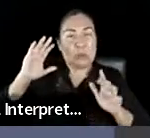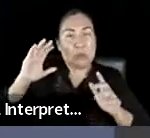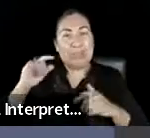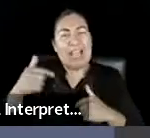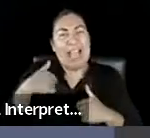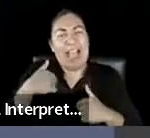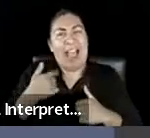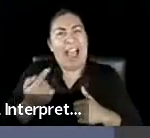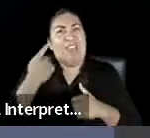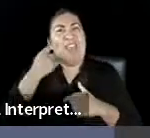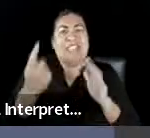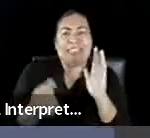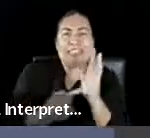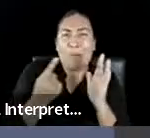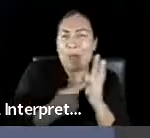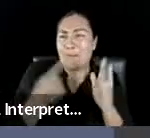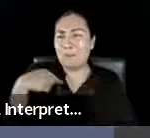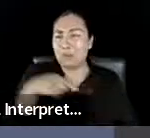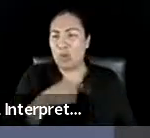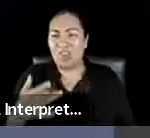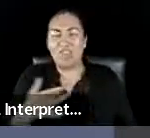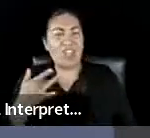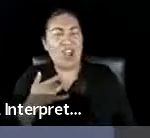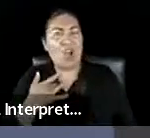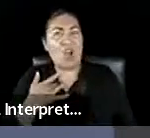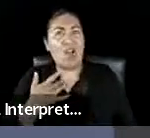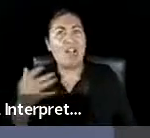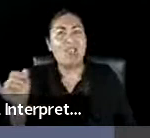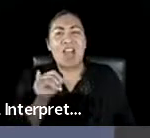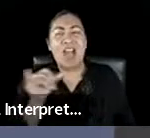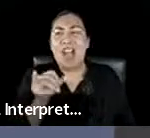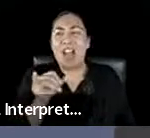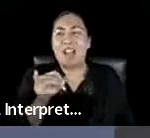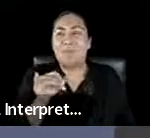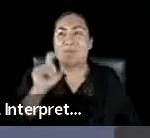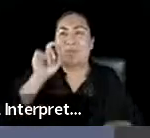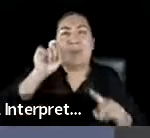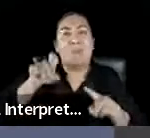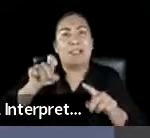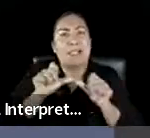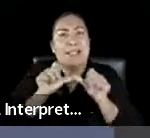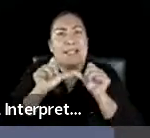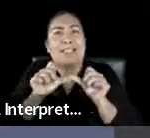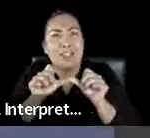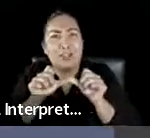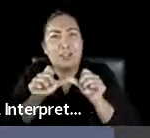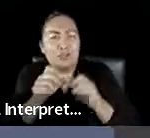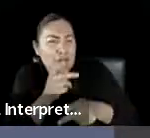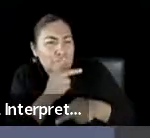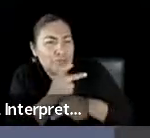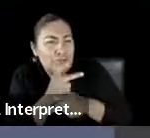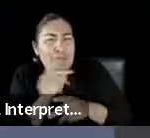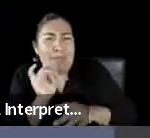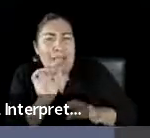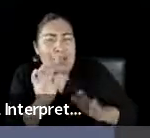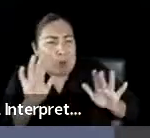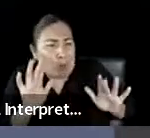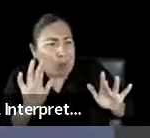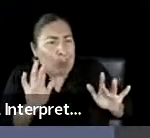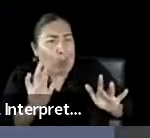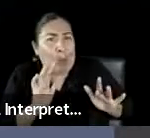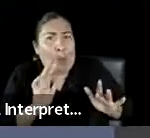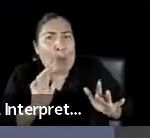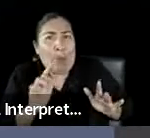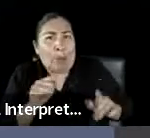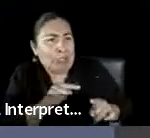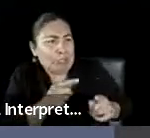I think we sometimes feel like we need to continue to treat that person with baby gloves and always be delicate around them. And